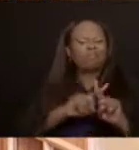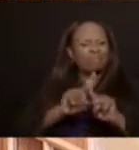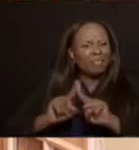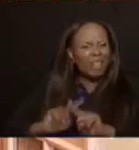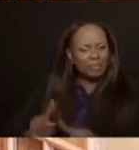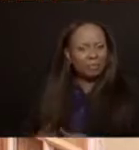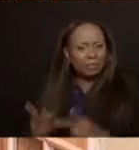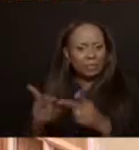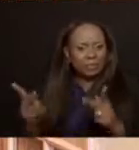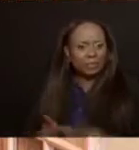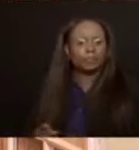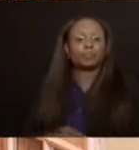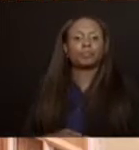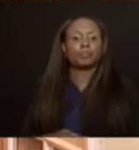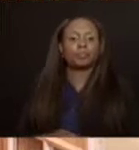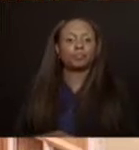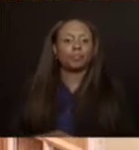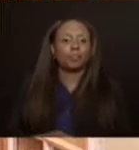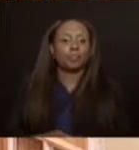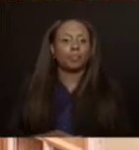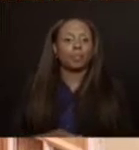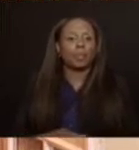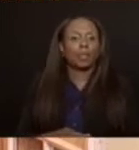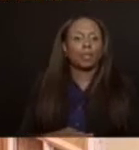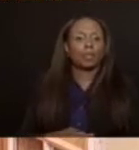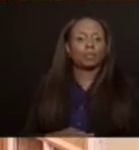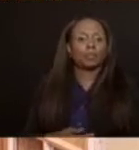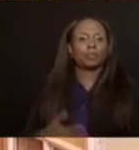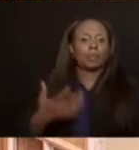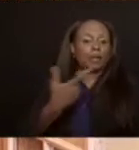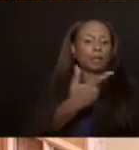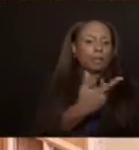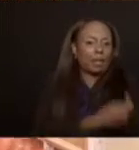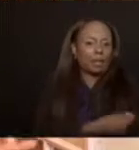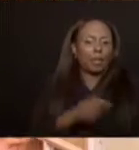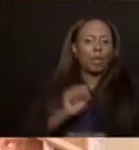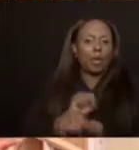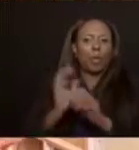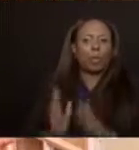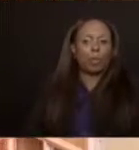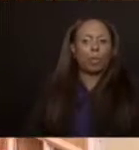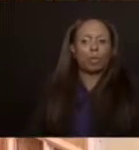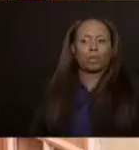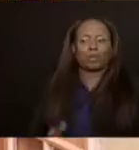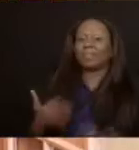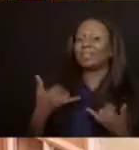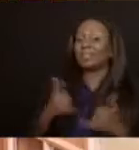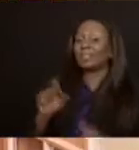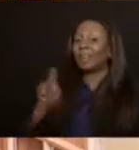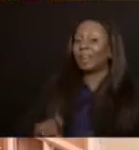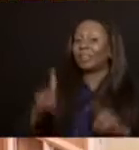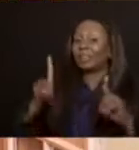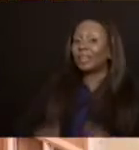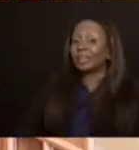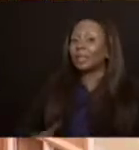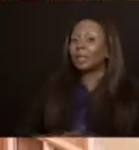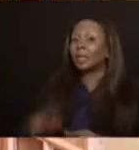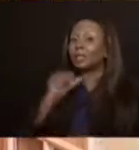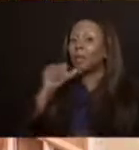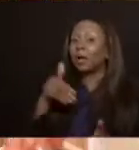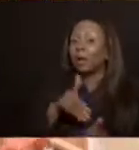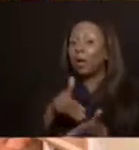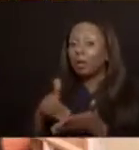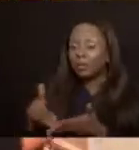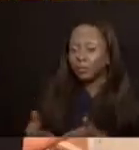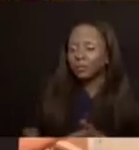Yes, vaccinated workers will still have to test, but it won't be as regular, obviously, because they're not as high a risk as the unvaccinated. But those